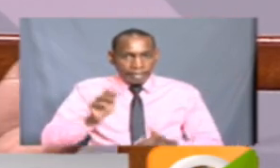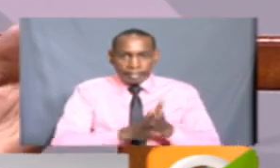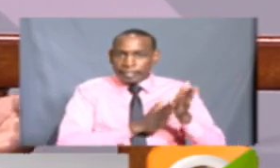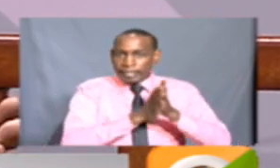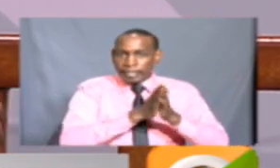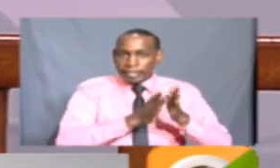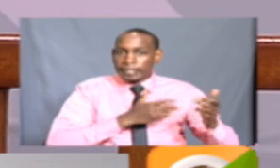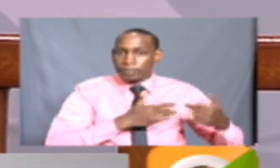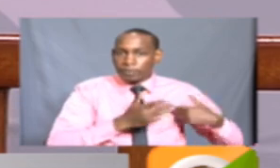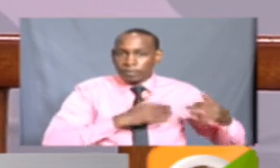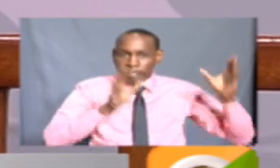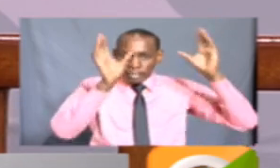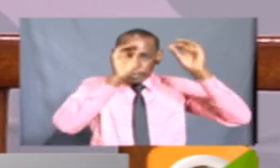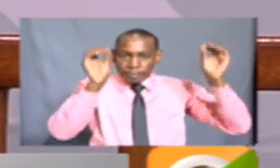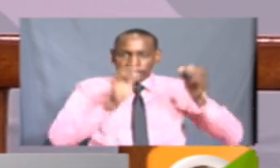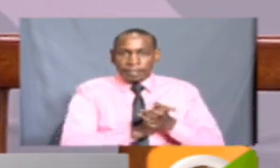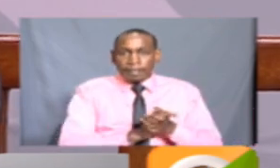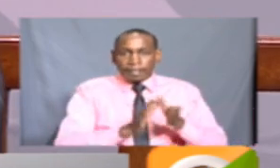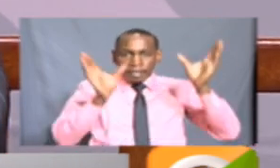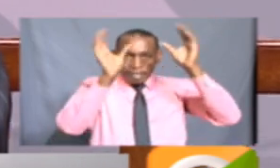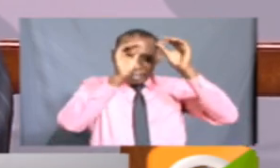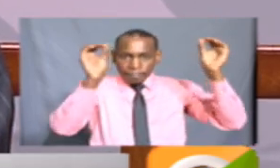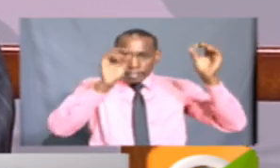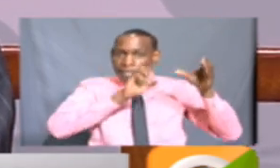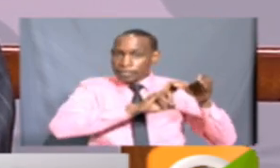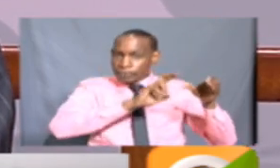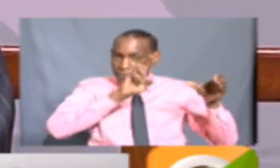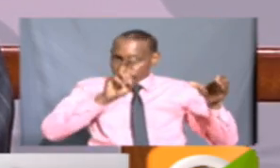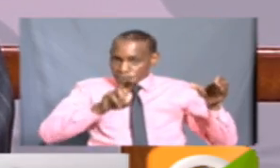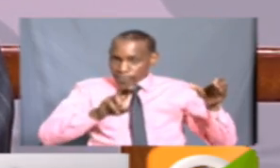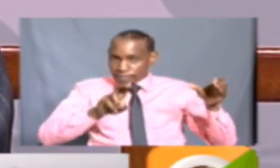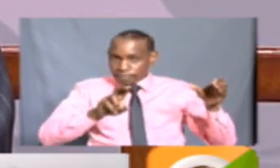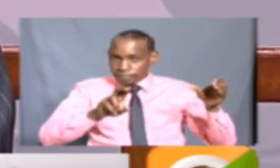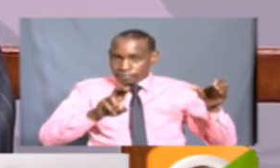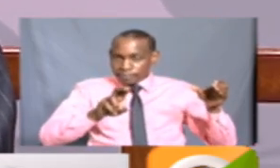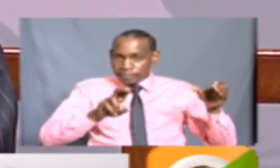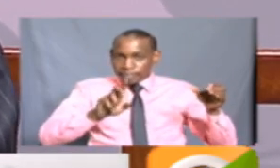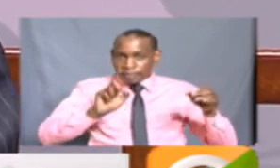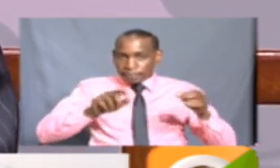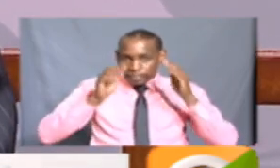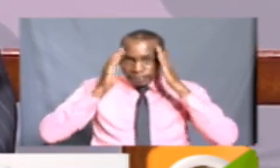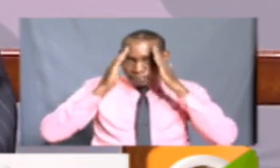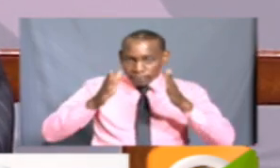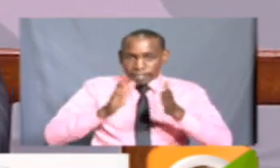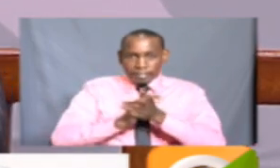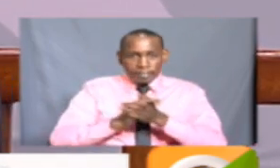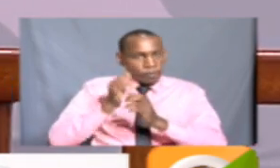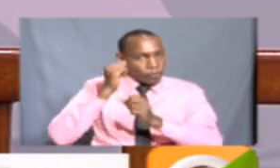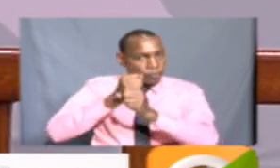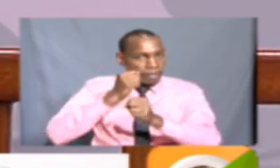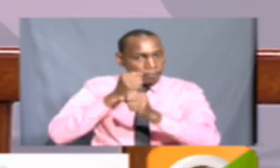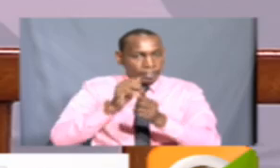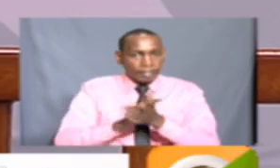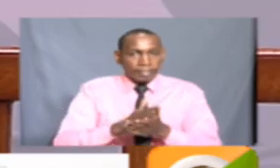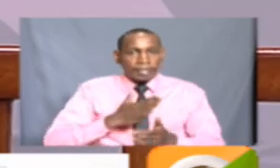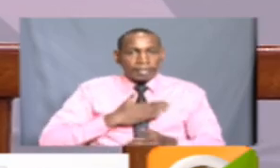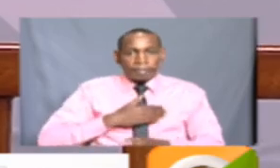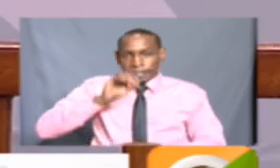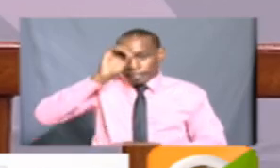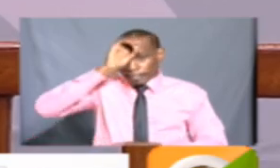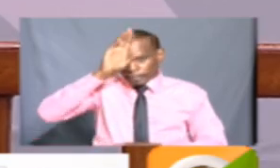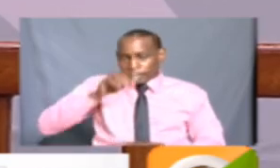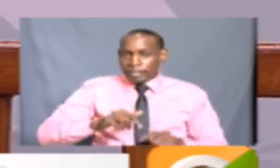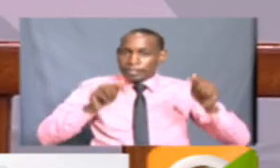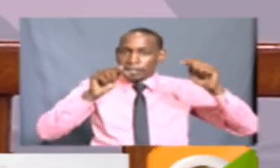the president. He is leaving, so there is a sense in which he ought to be focusing on his legacy. Yeah. I was a little surprised today,